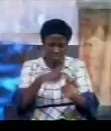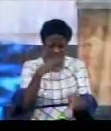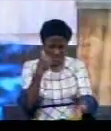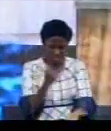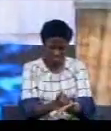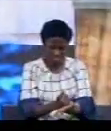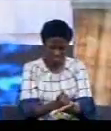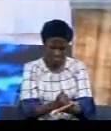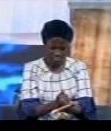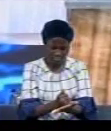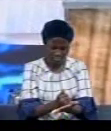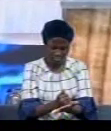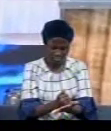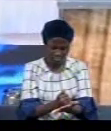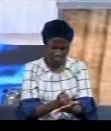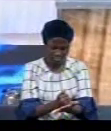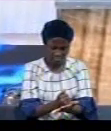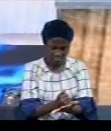Joy,